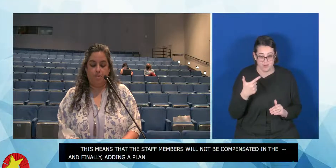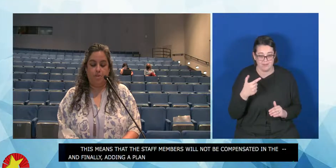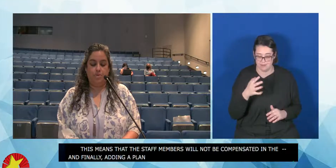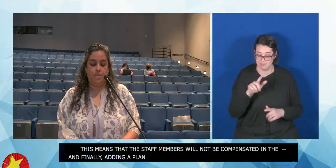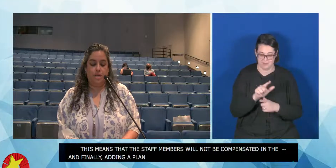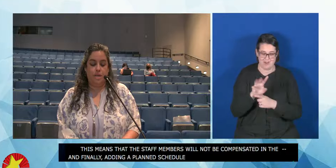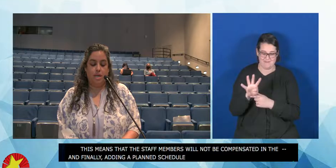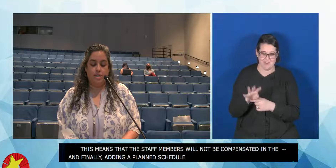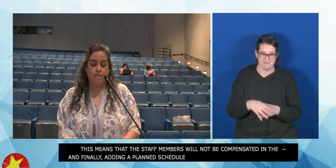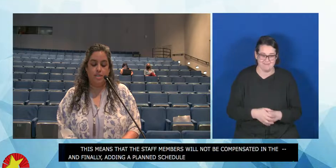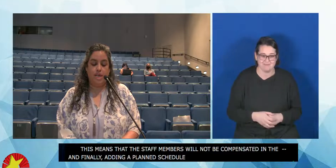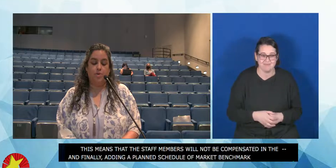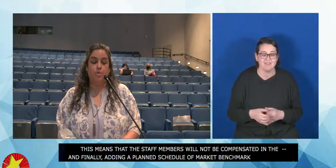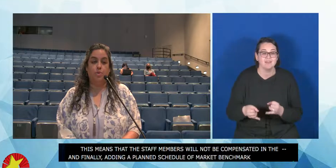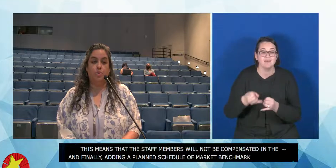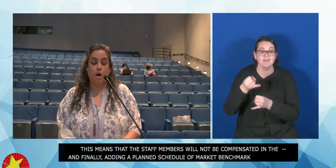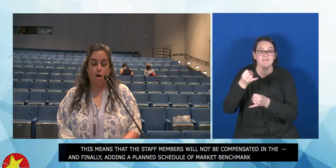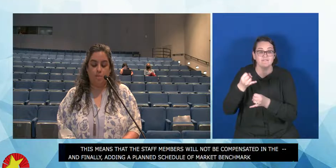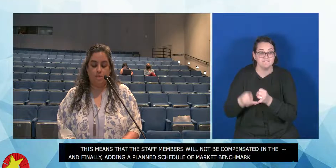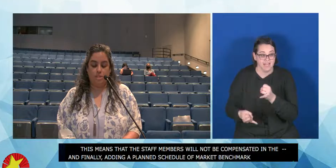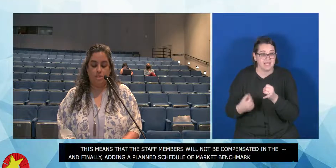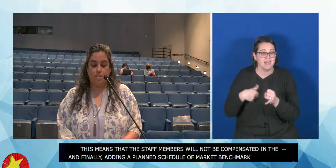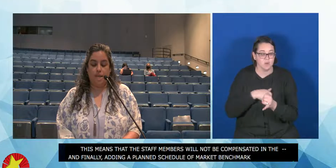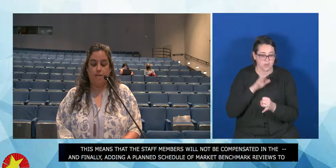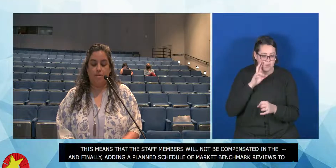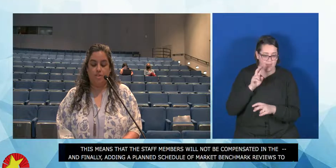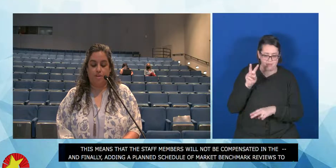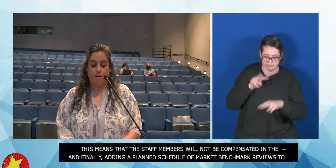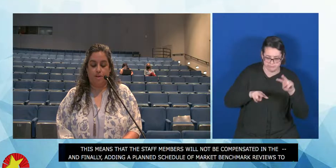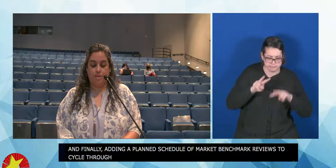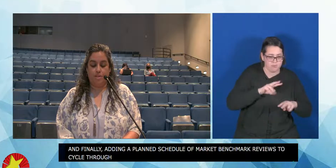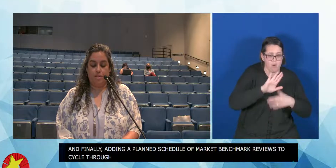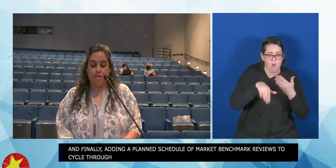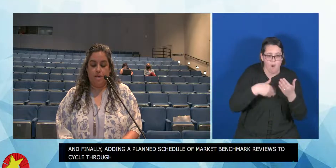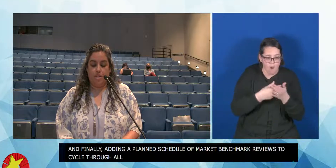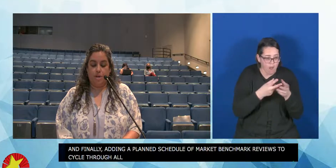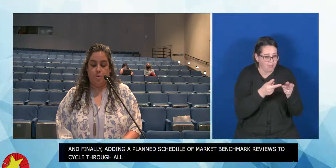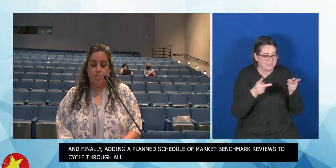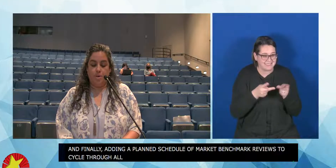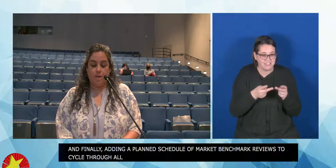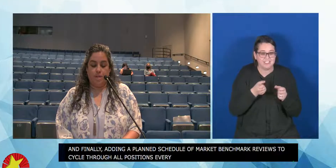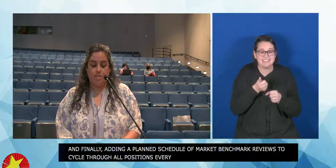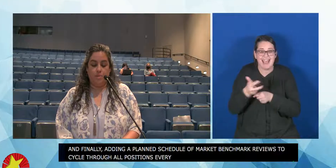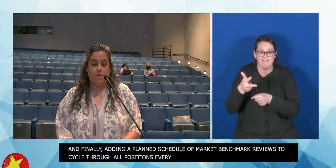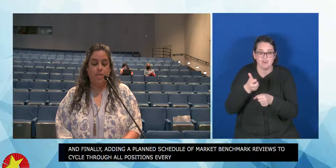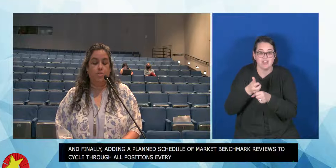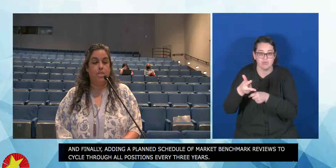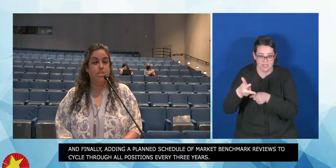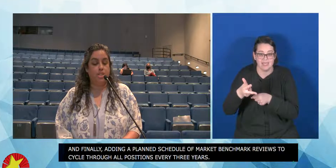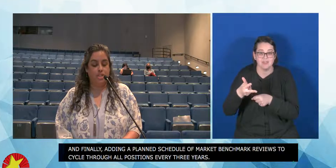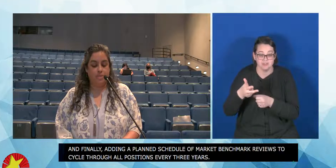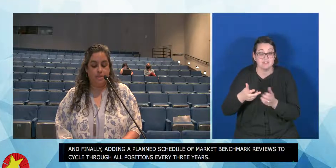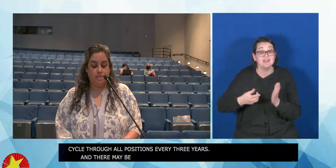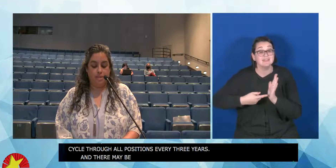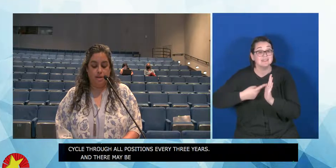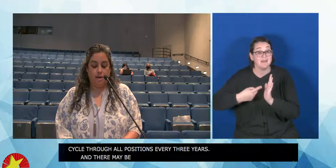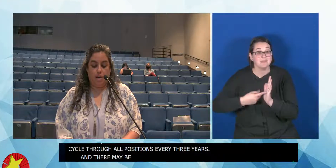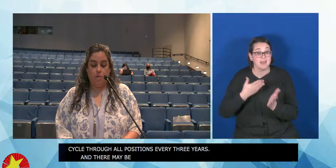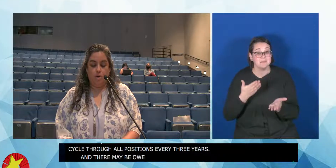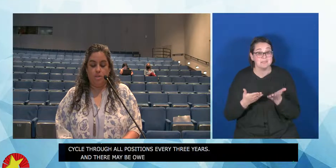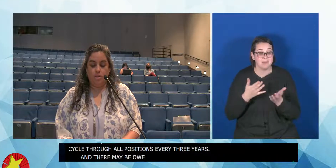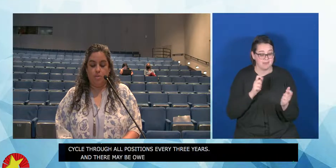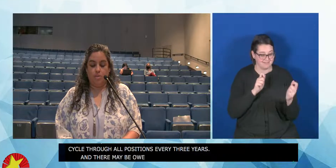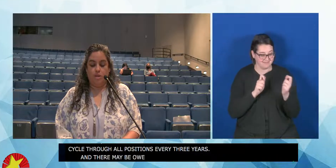benchmark reviews to cycle through all positions every 3 years. There may be occasions where in-range adjustments